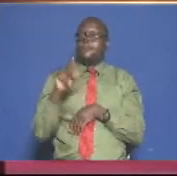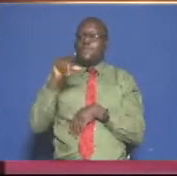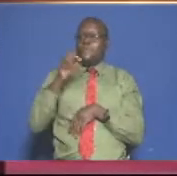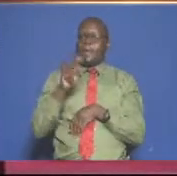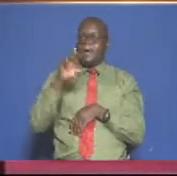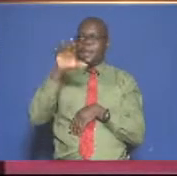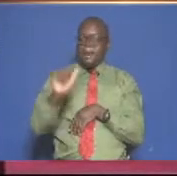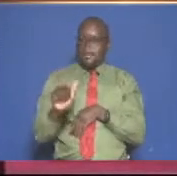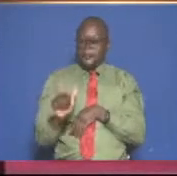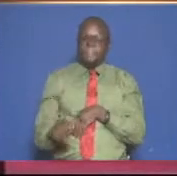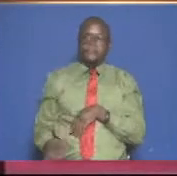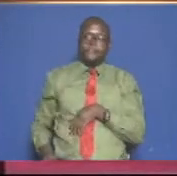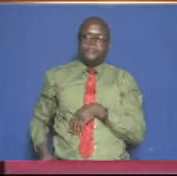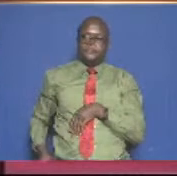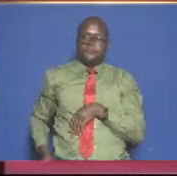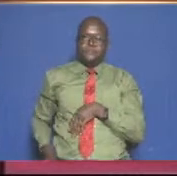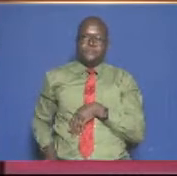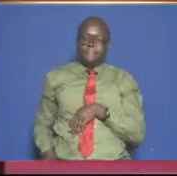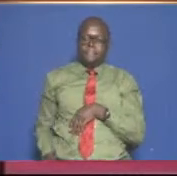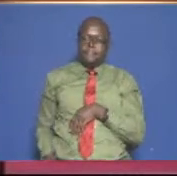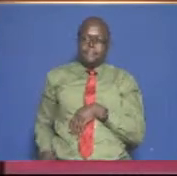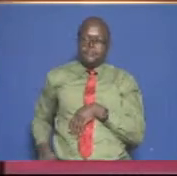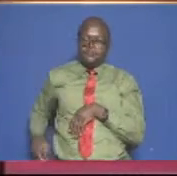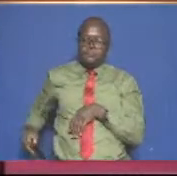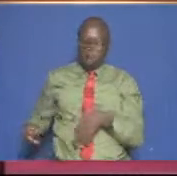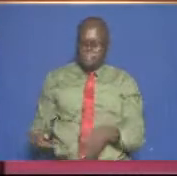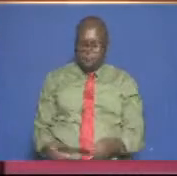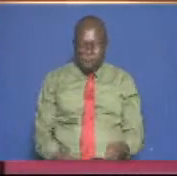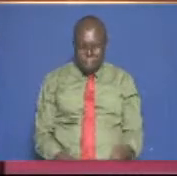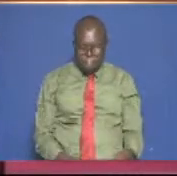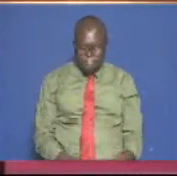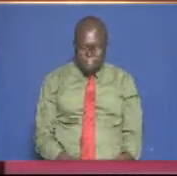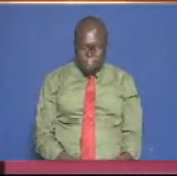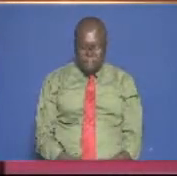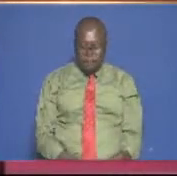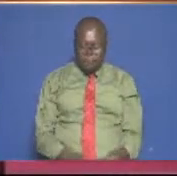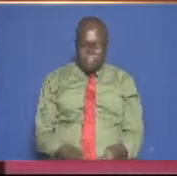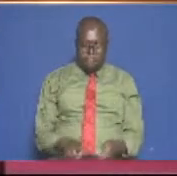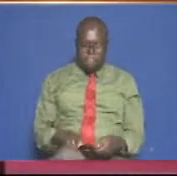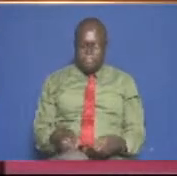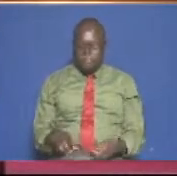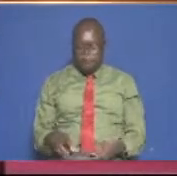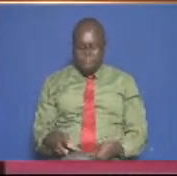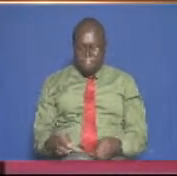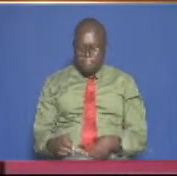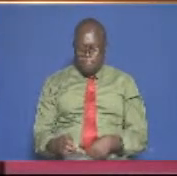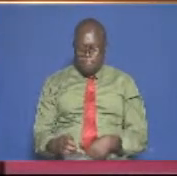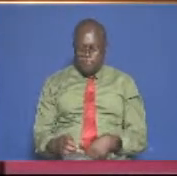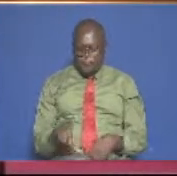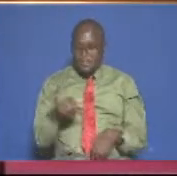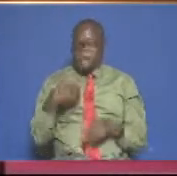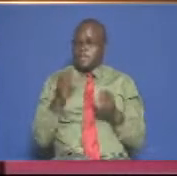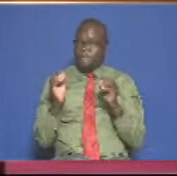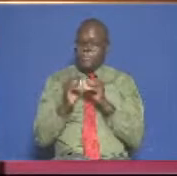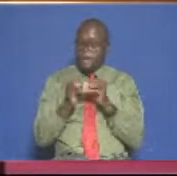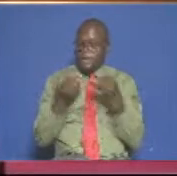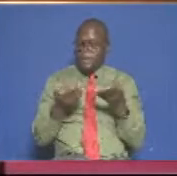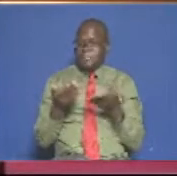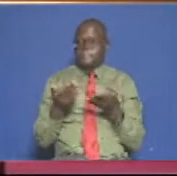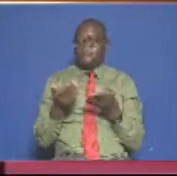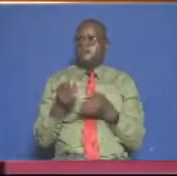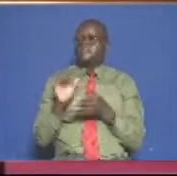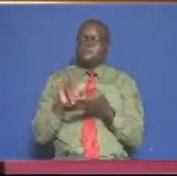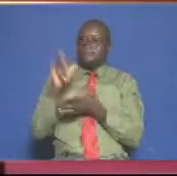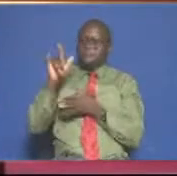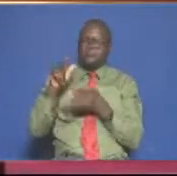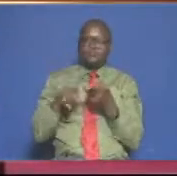at the airport, and I was fighting that time with my current senator about whether I should be MP or not, because the senator and I